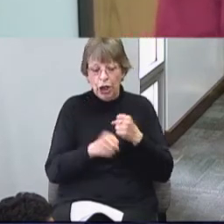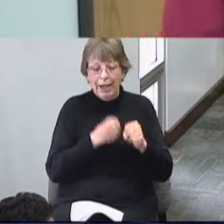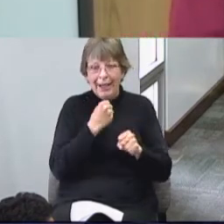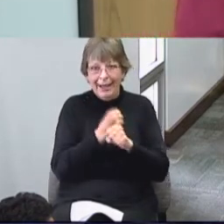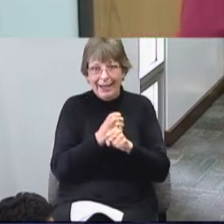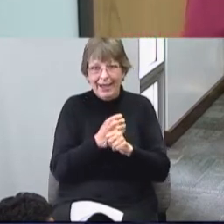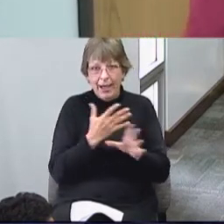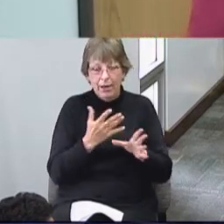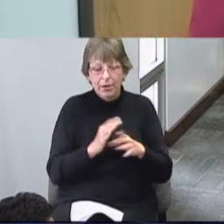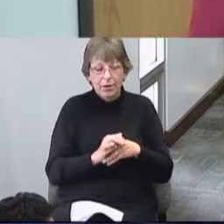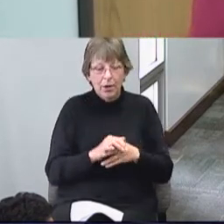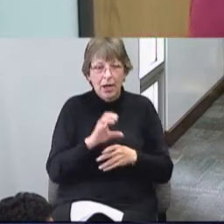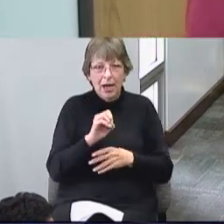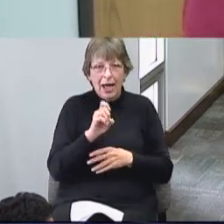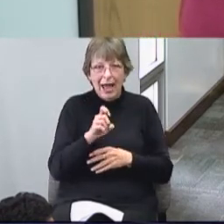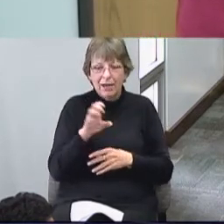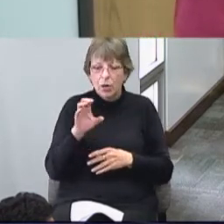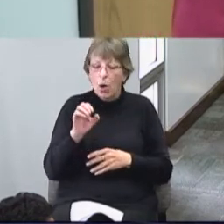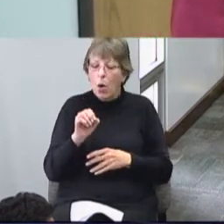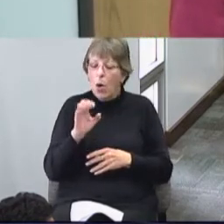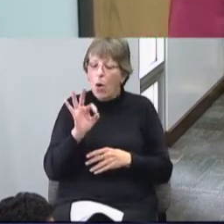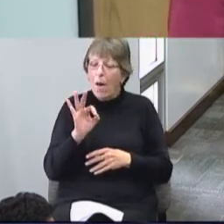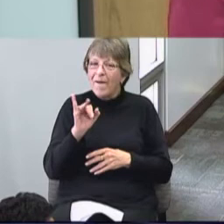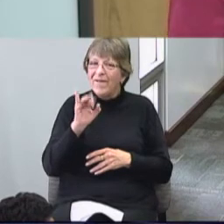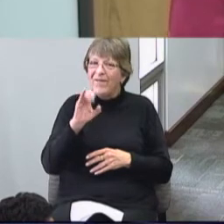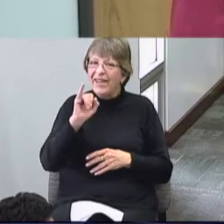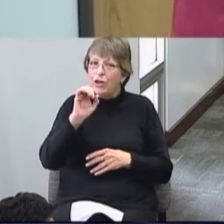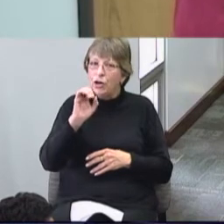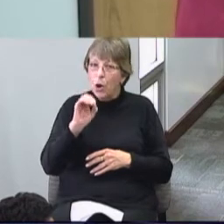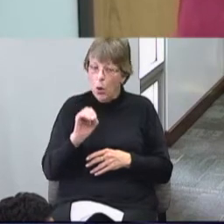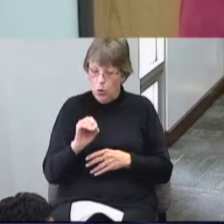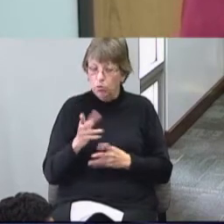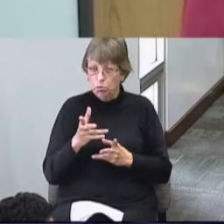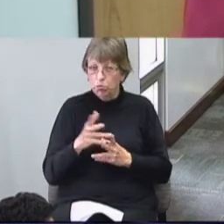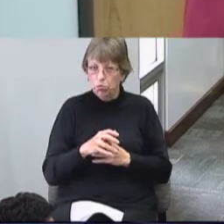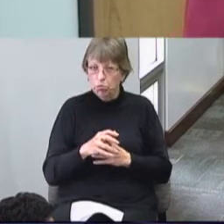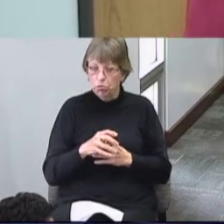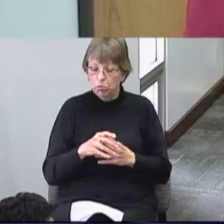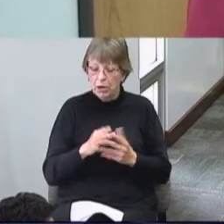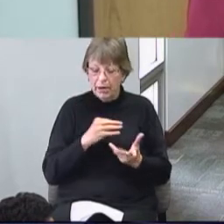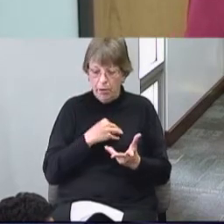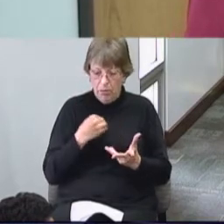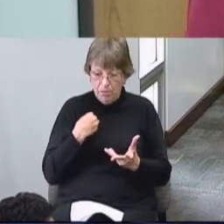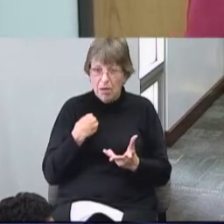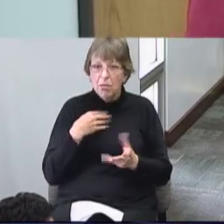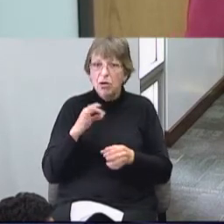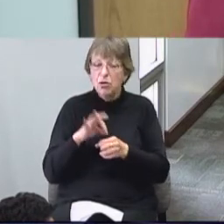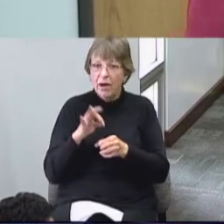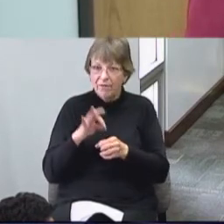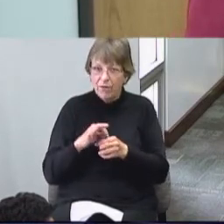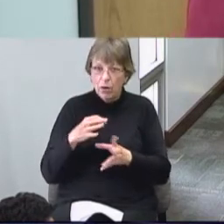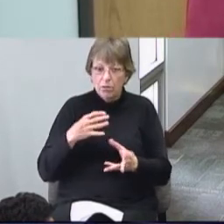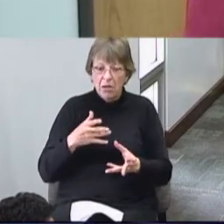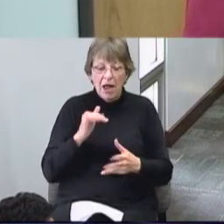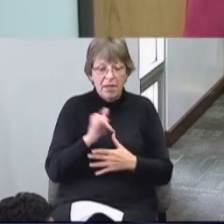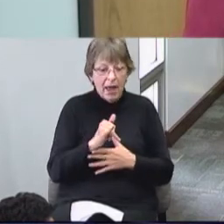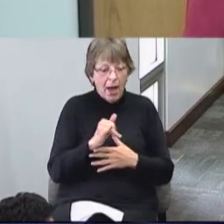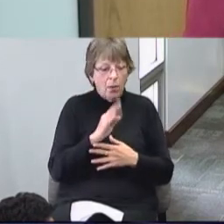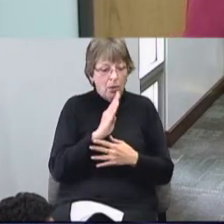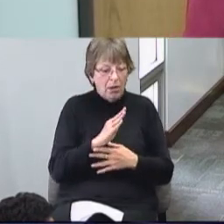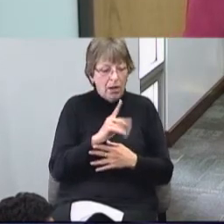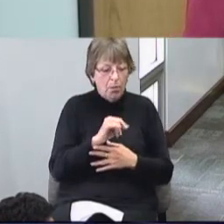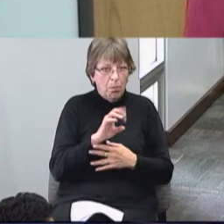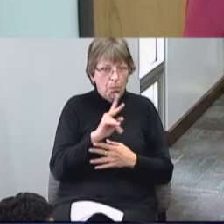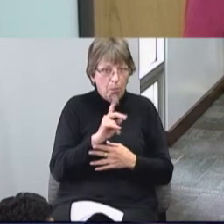Ex officio members would have unlimited terms and voting privileges, and that would include the directors of parks,